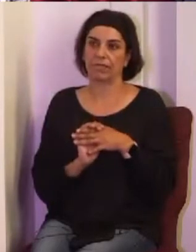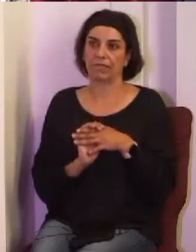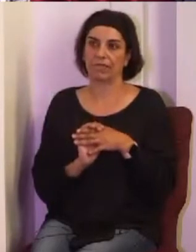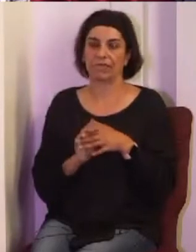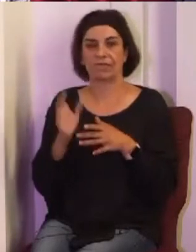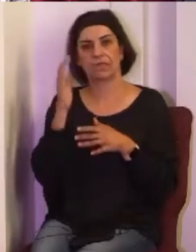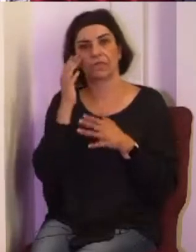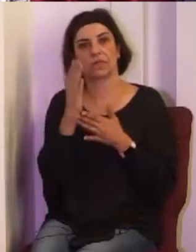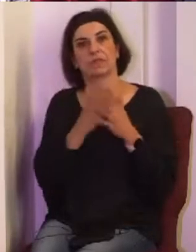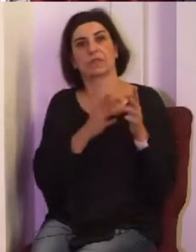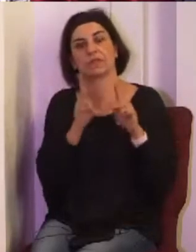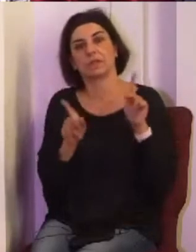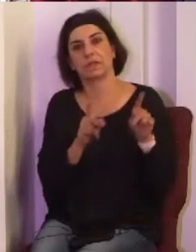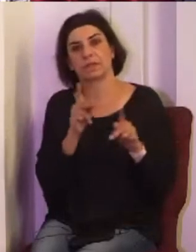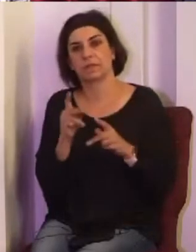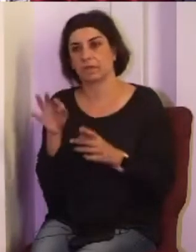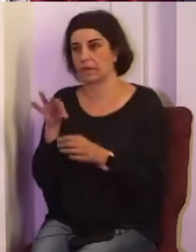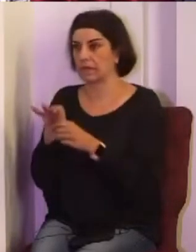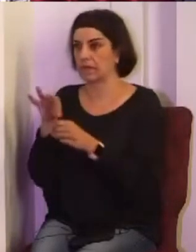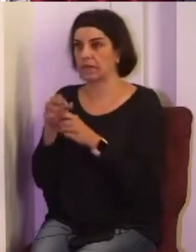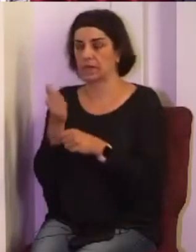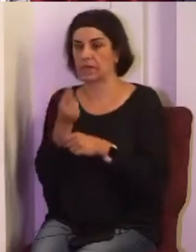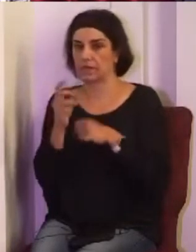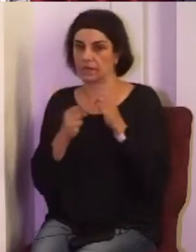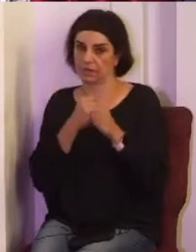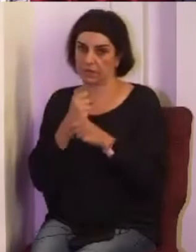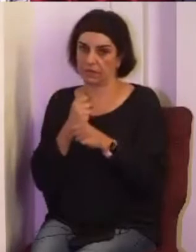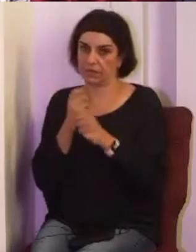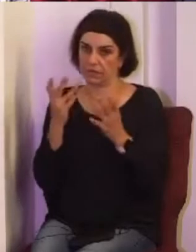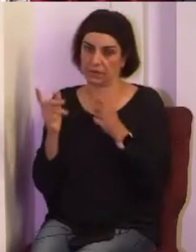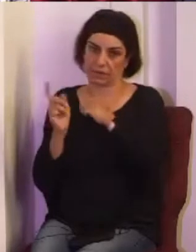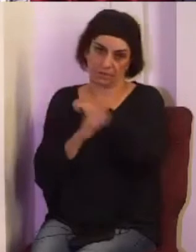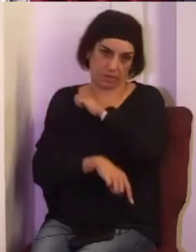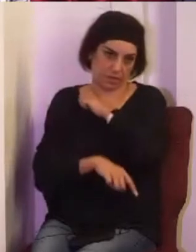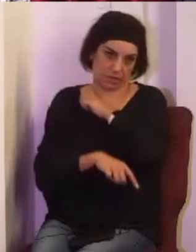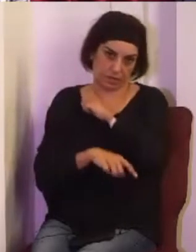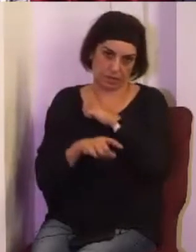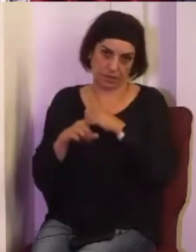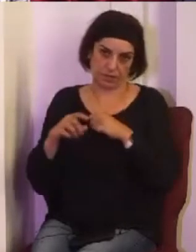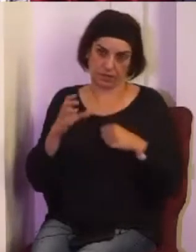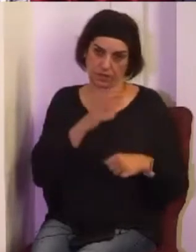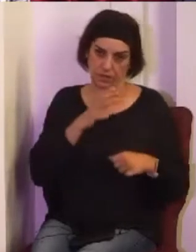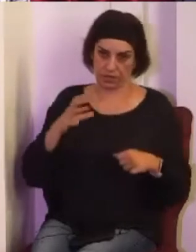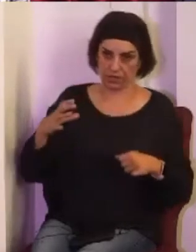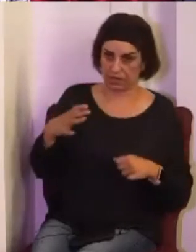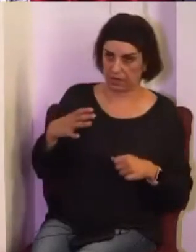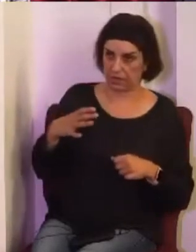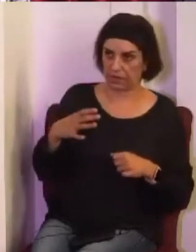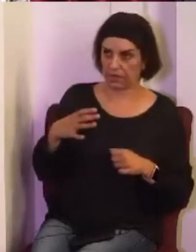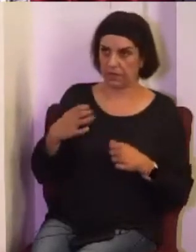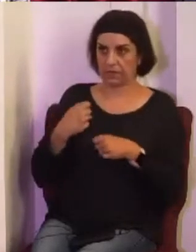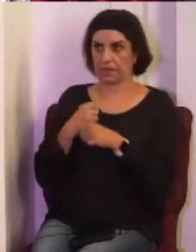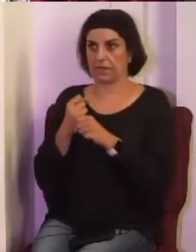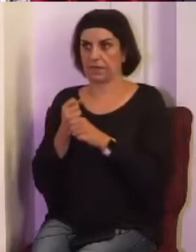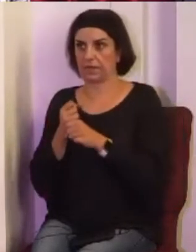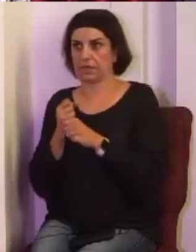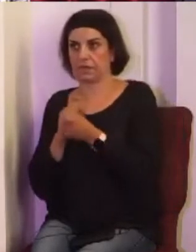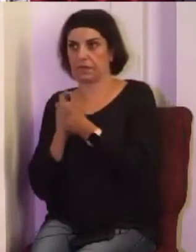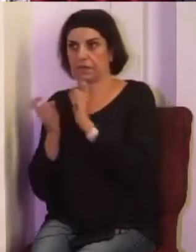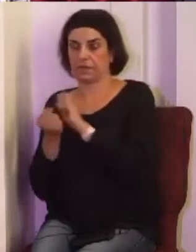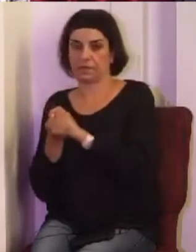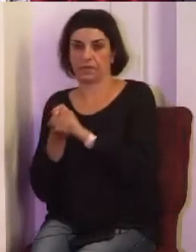I know some people voted a few years ago because they wanted to punish Congress. They wanted to make changes to make us